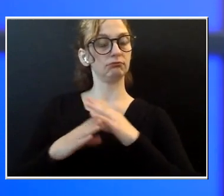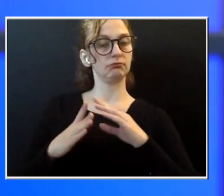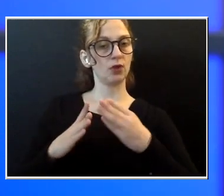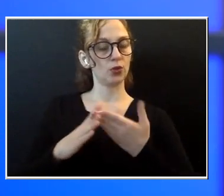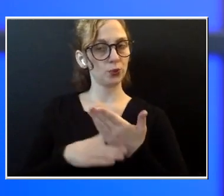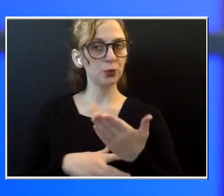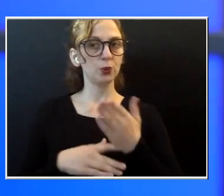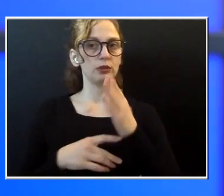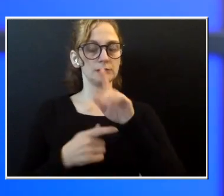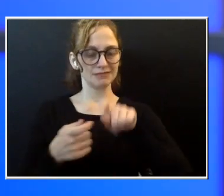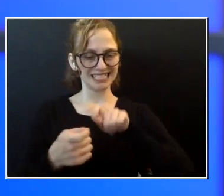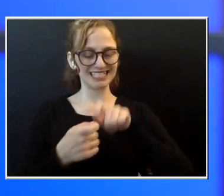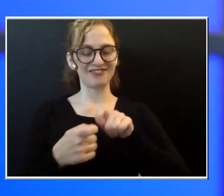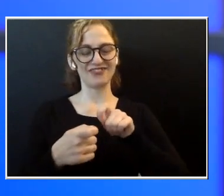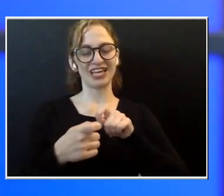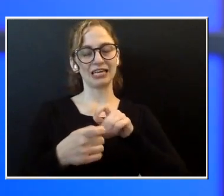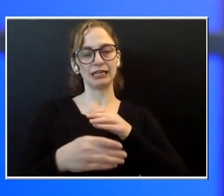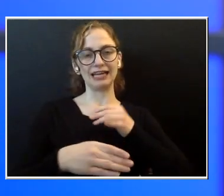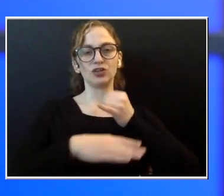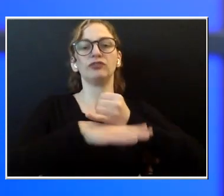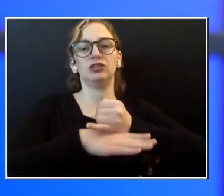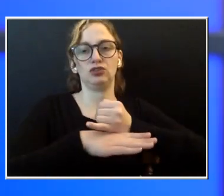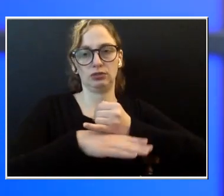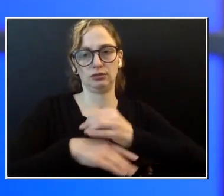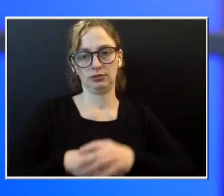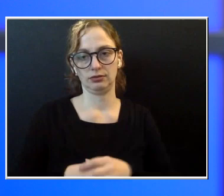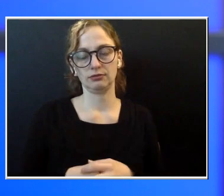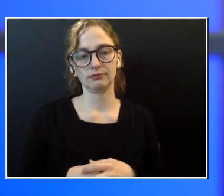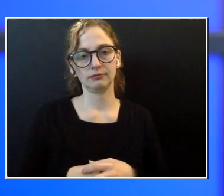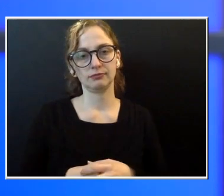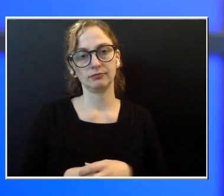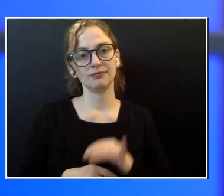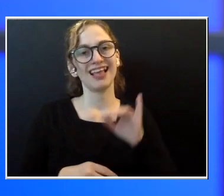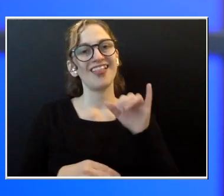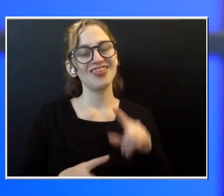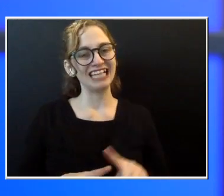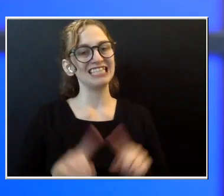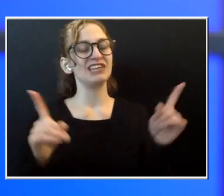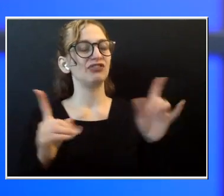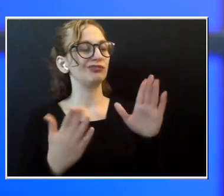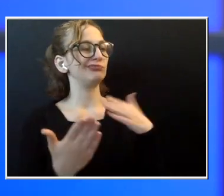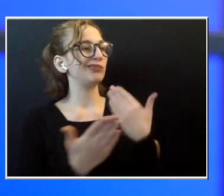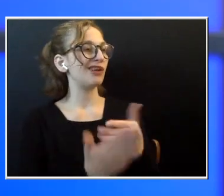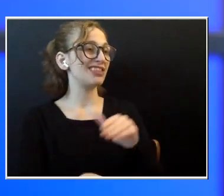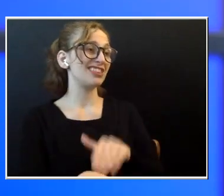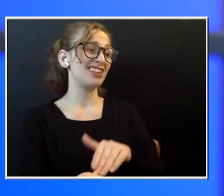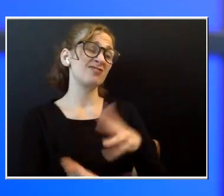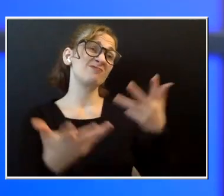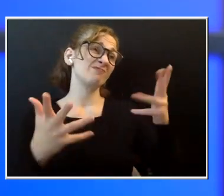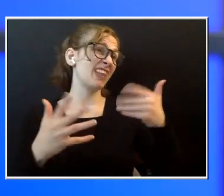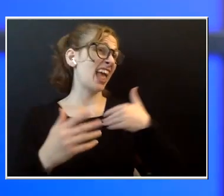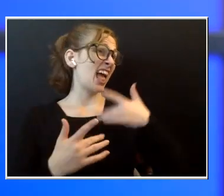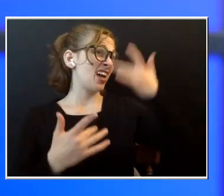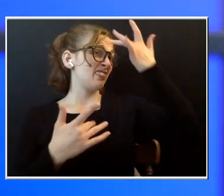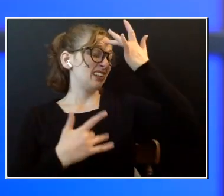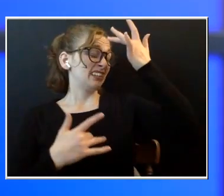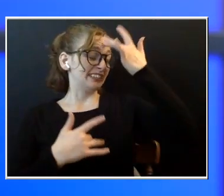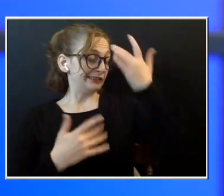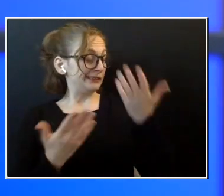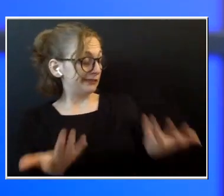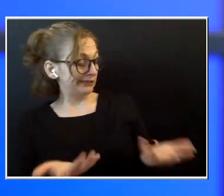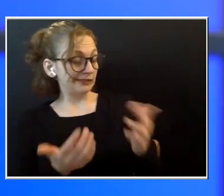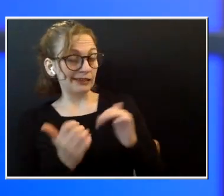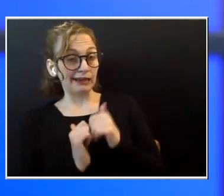different from you coming to the physician and already have a disease and then look at what works for you to treat that